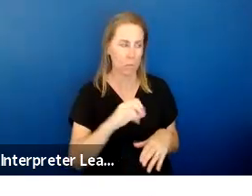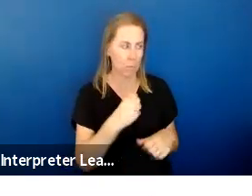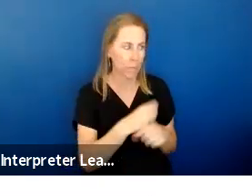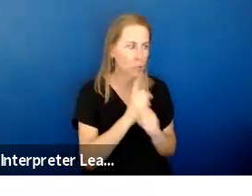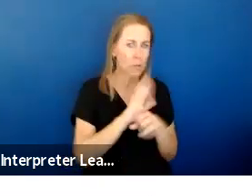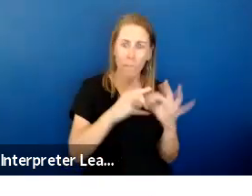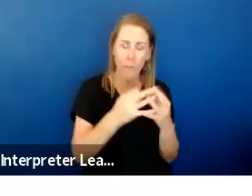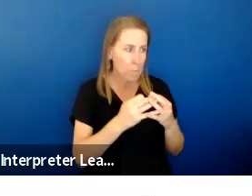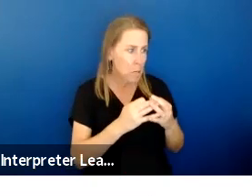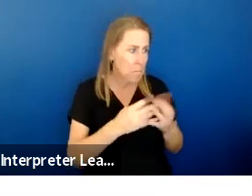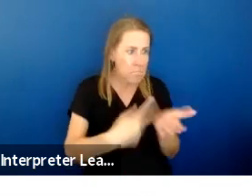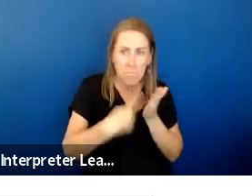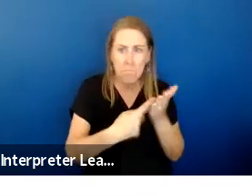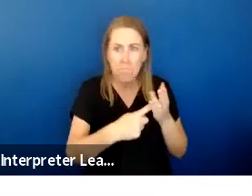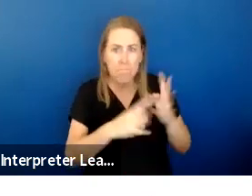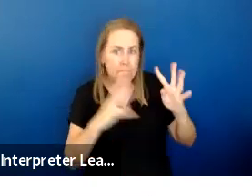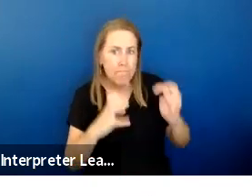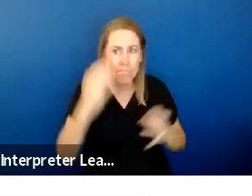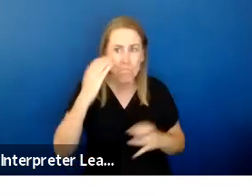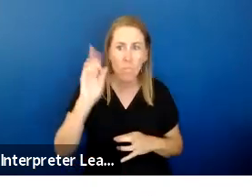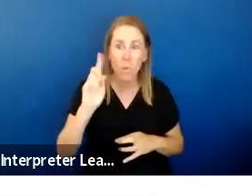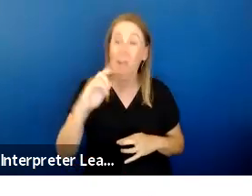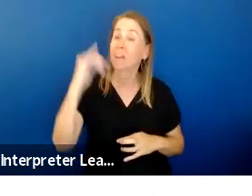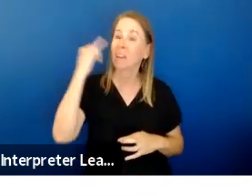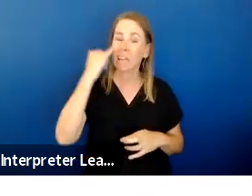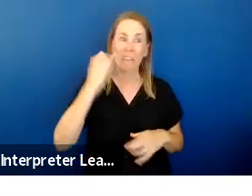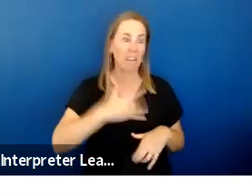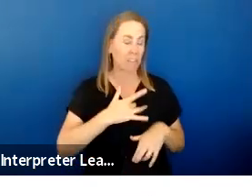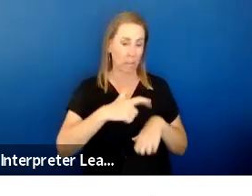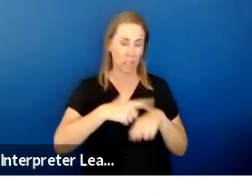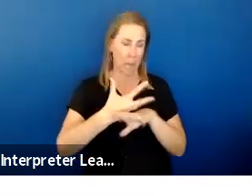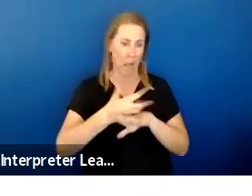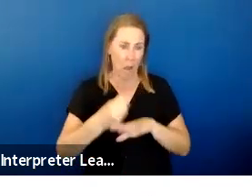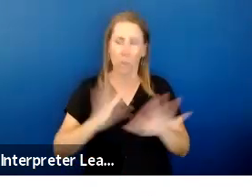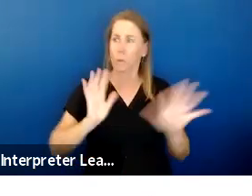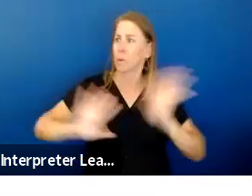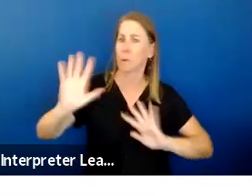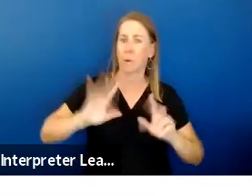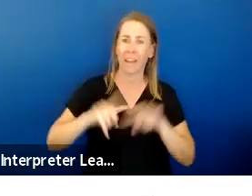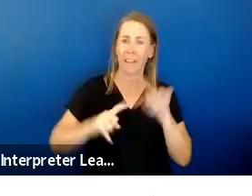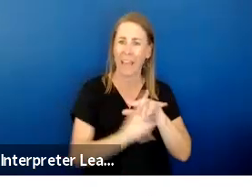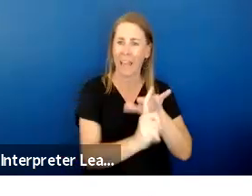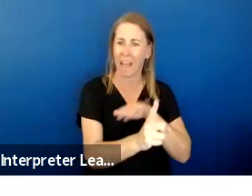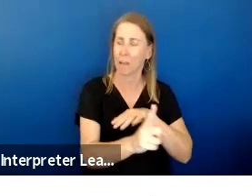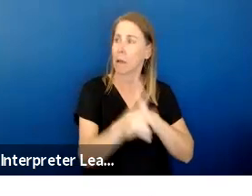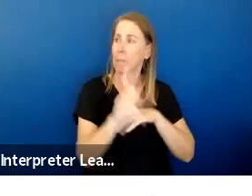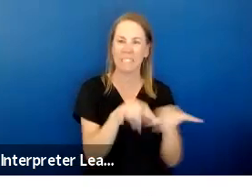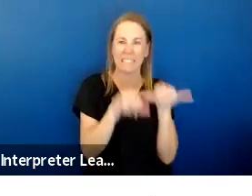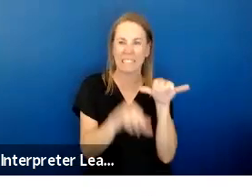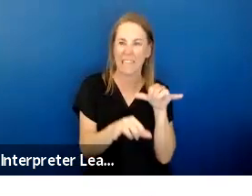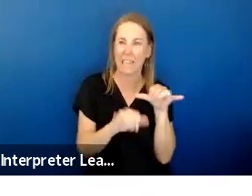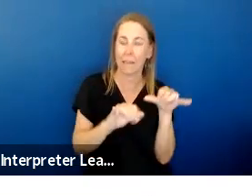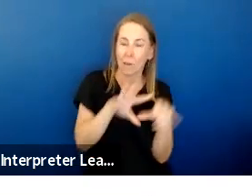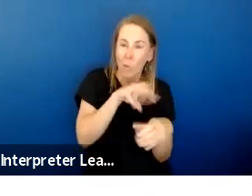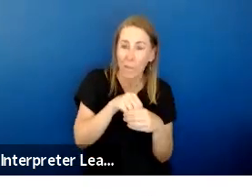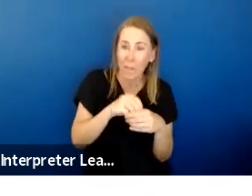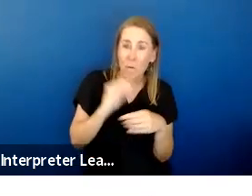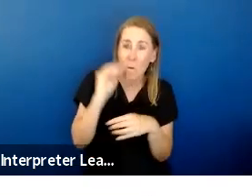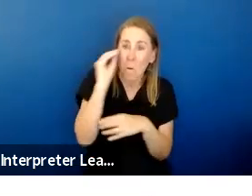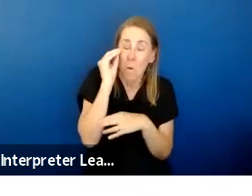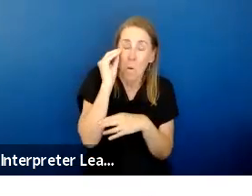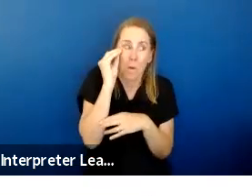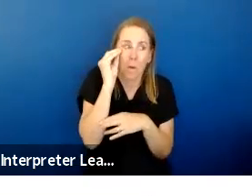in a situation where you don't have time to evacuate from an imminent threat of flooding and need a shelter in place, you should go to an